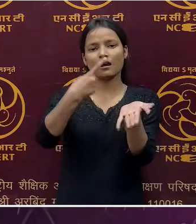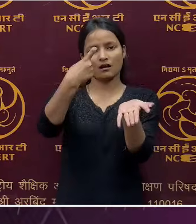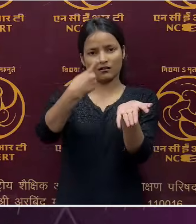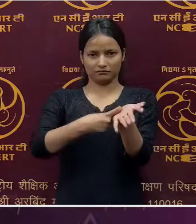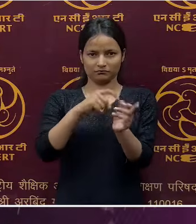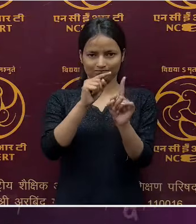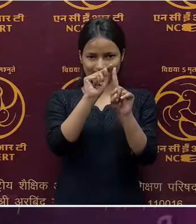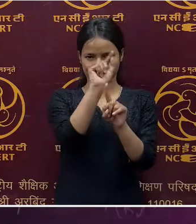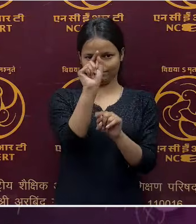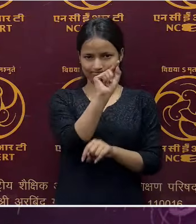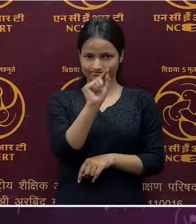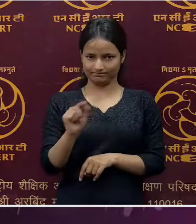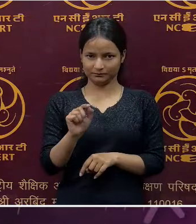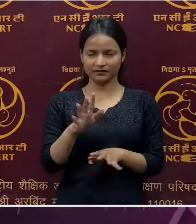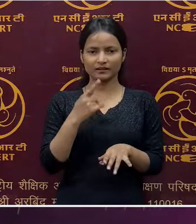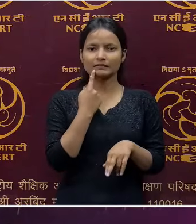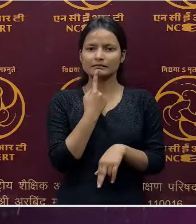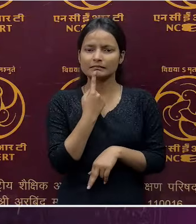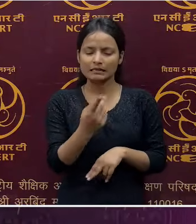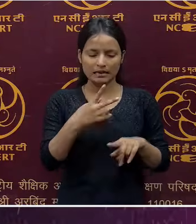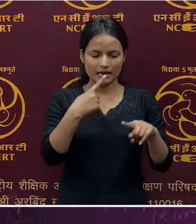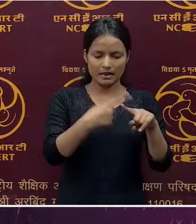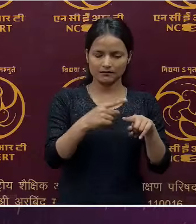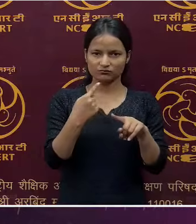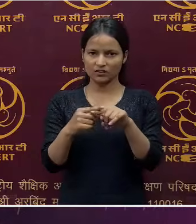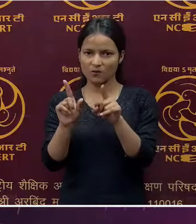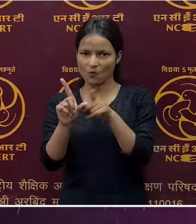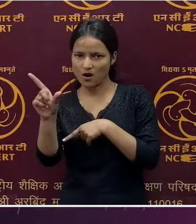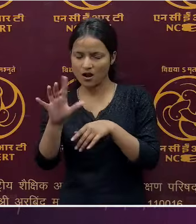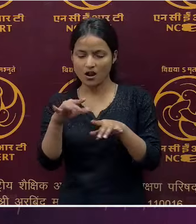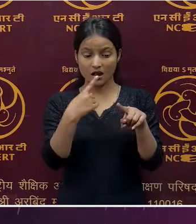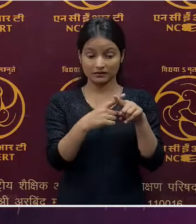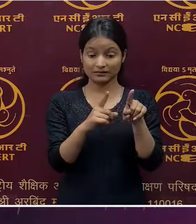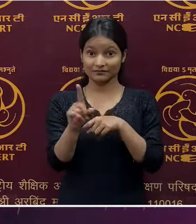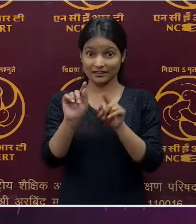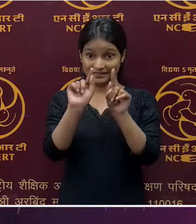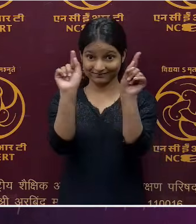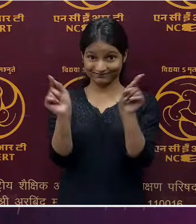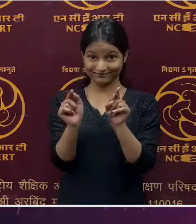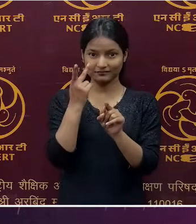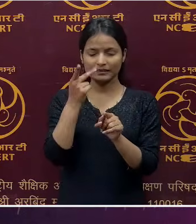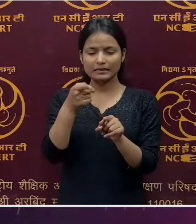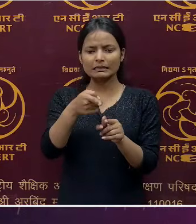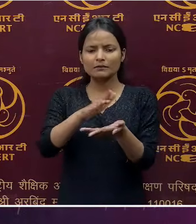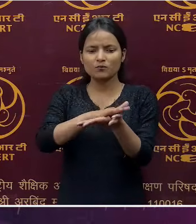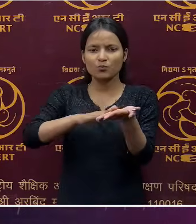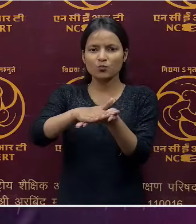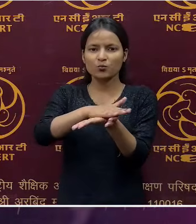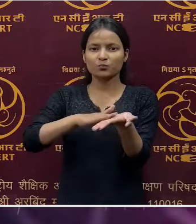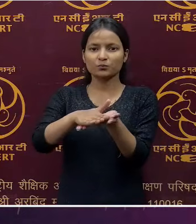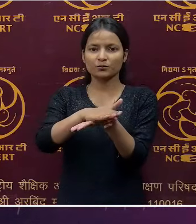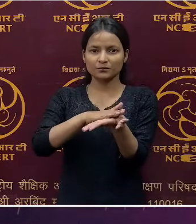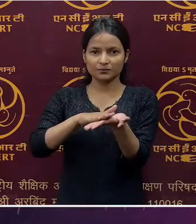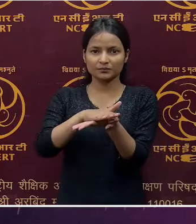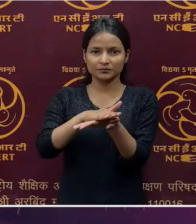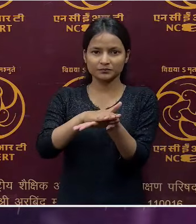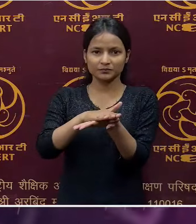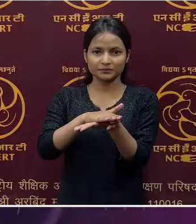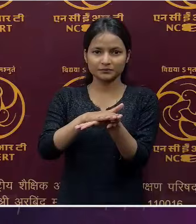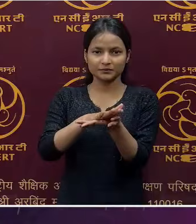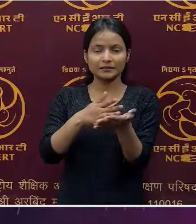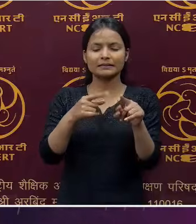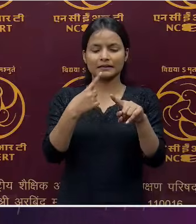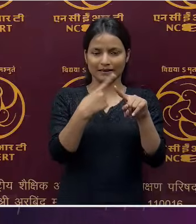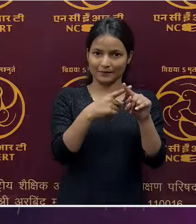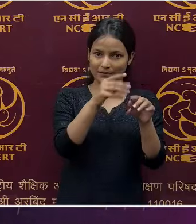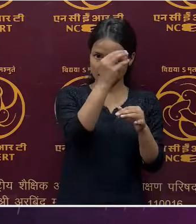x cross y, x multiplied by y, which are x and y are two non-empty sets. X has to be some elements,